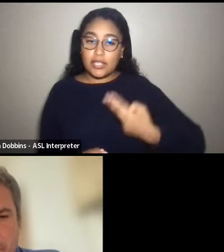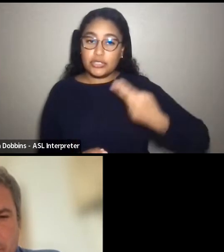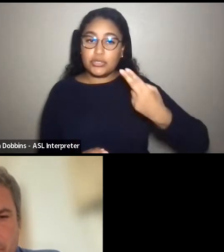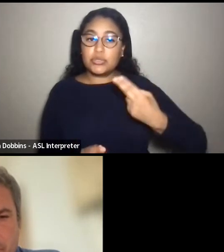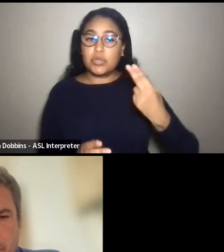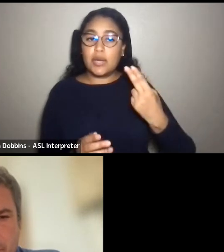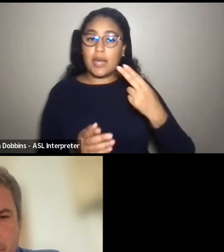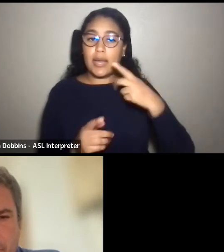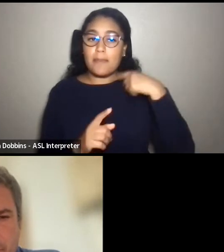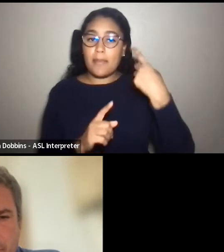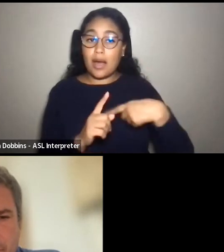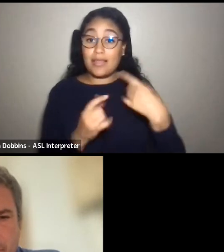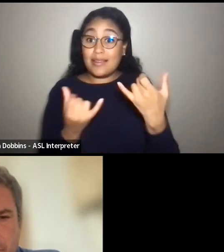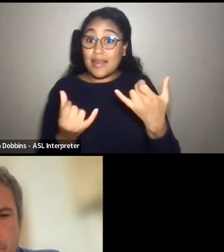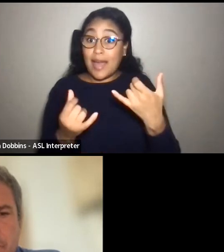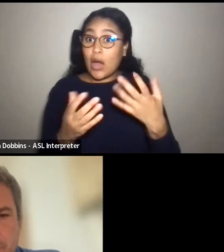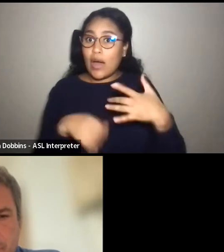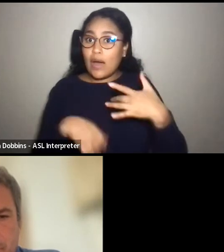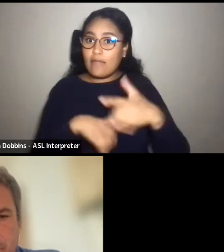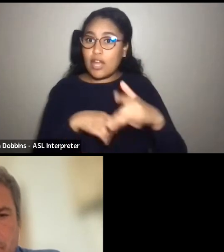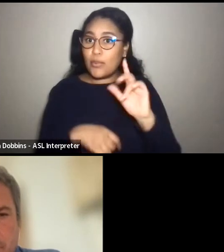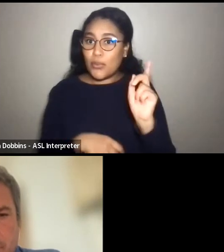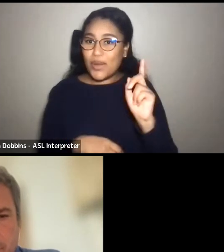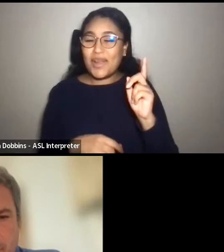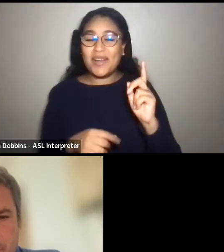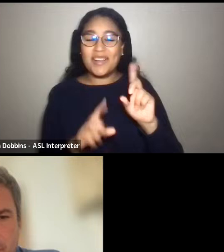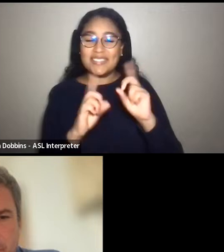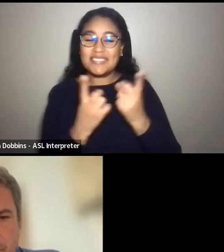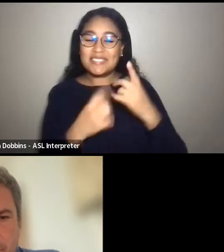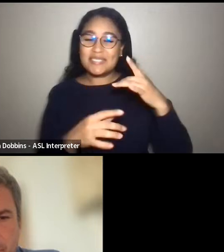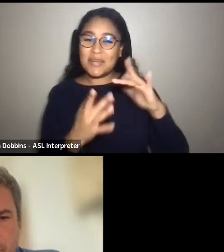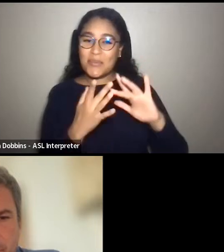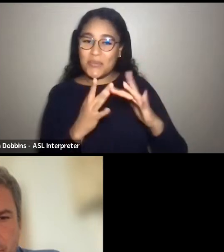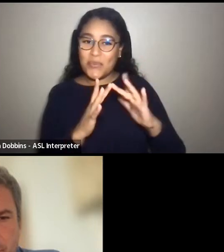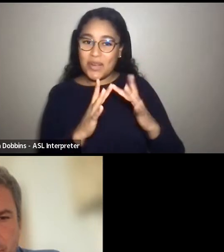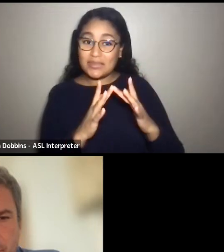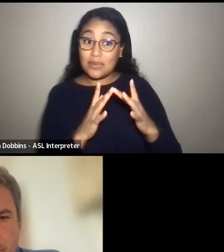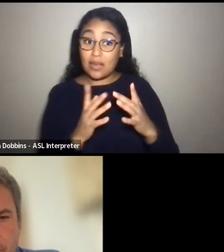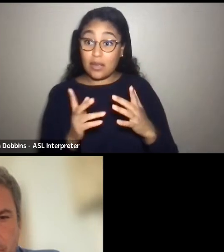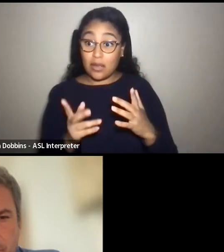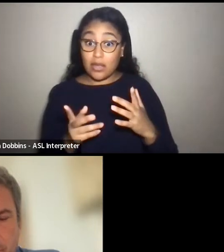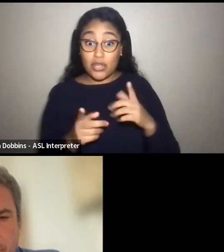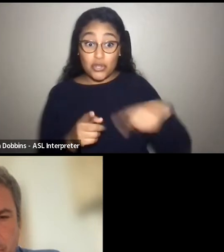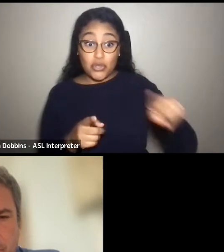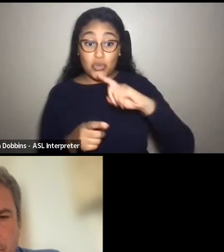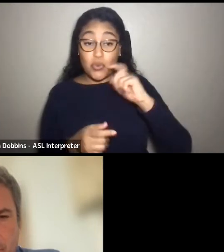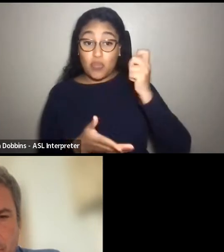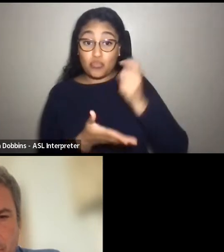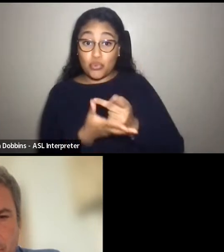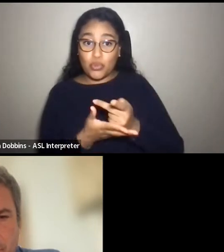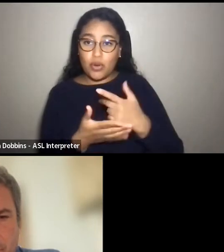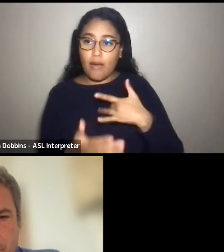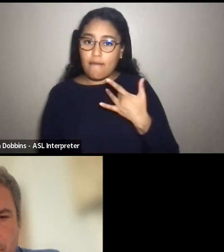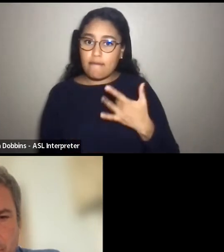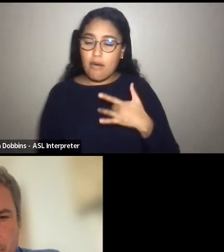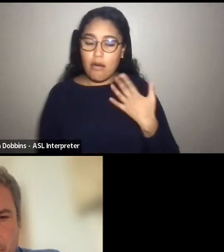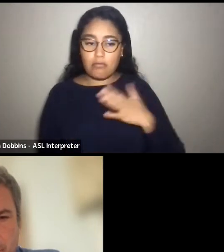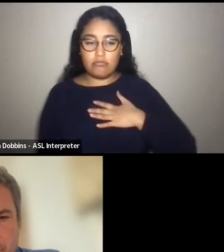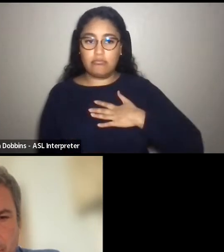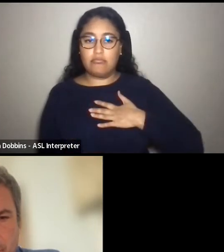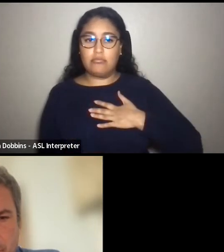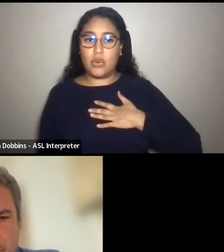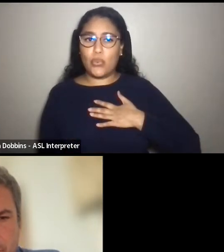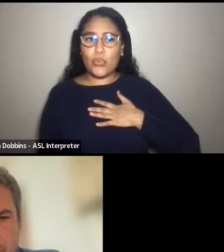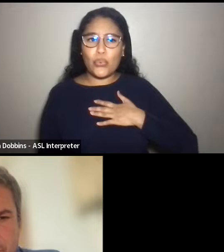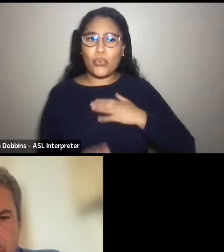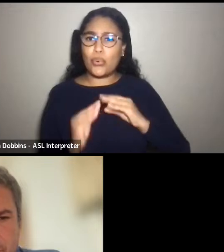is on the district website. And when you did this, I felt so